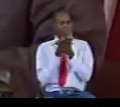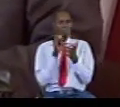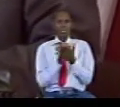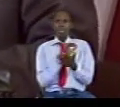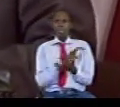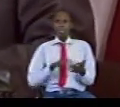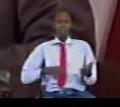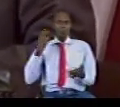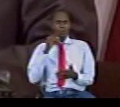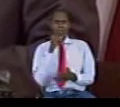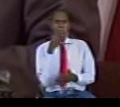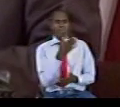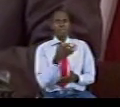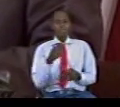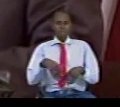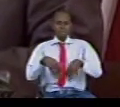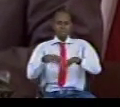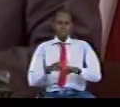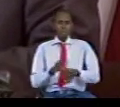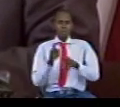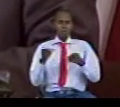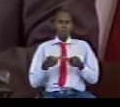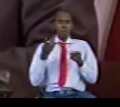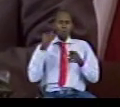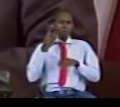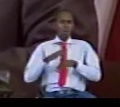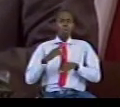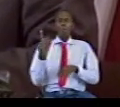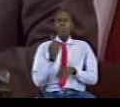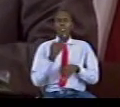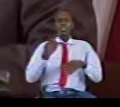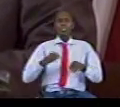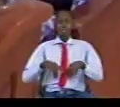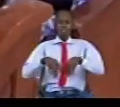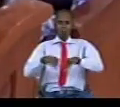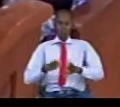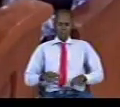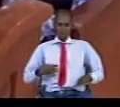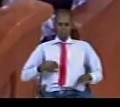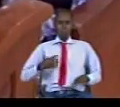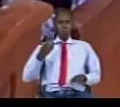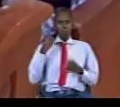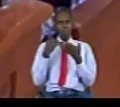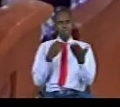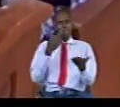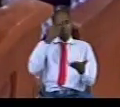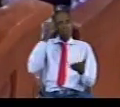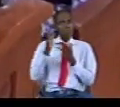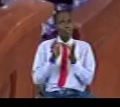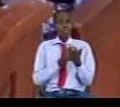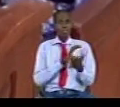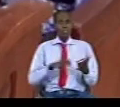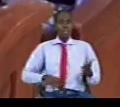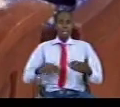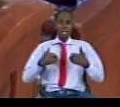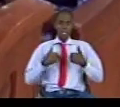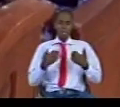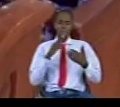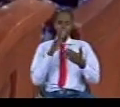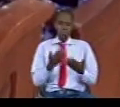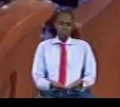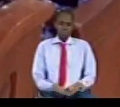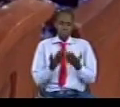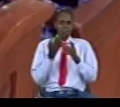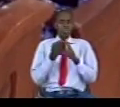empty. Only the linen clothes were there, because Jesus Christ had risen from the dead. For as yet they knew not